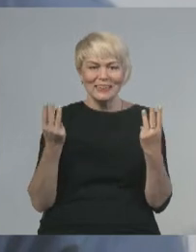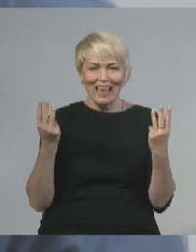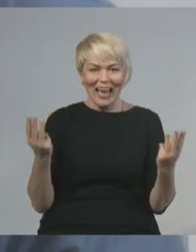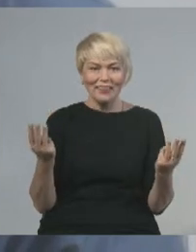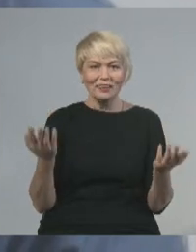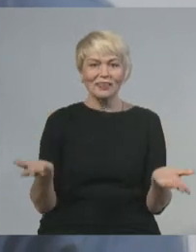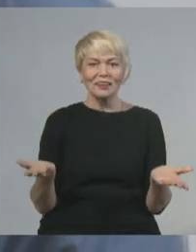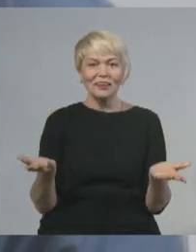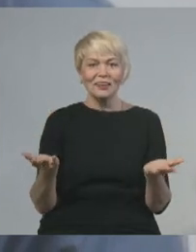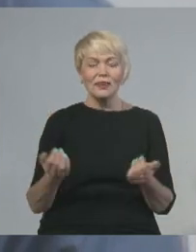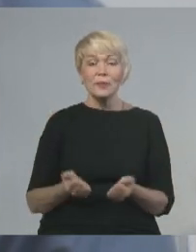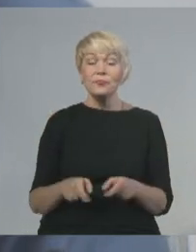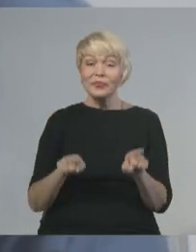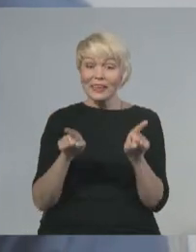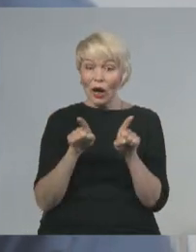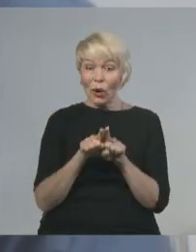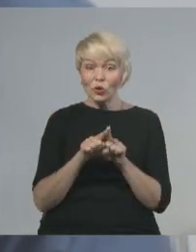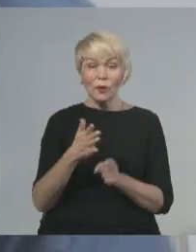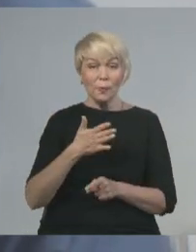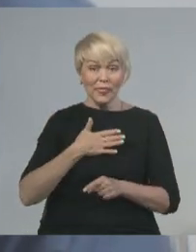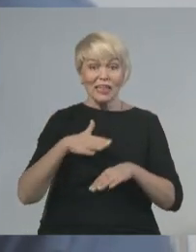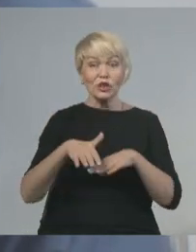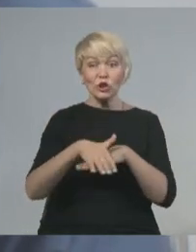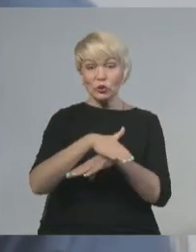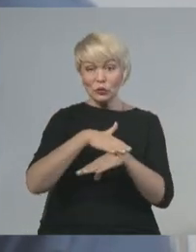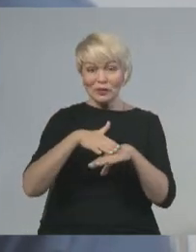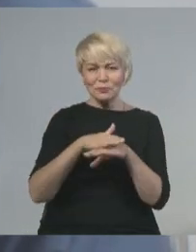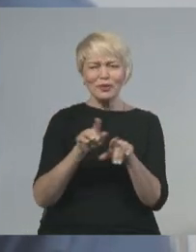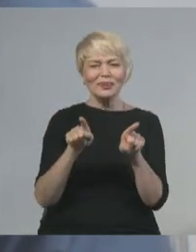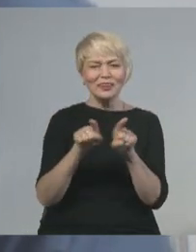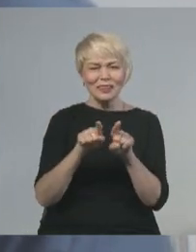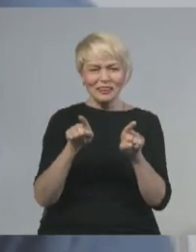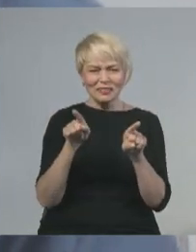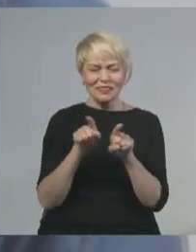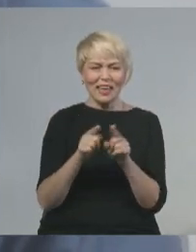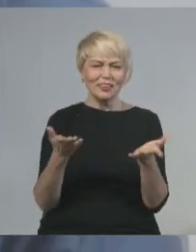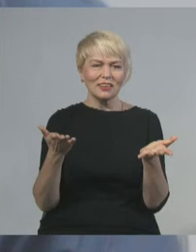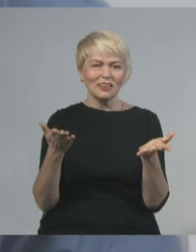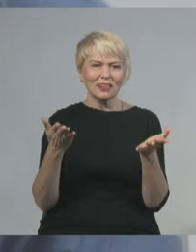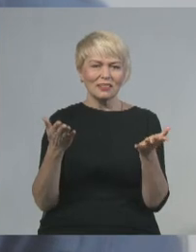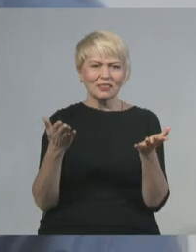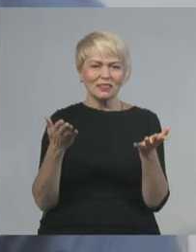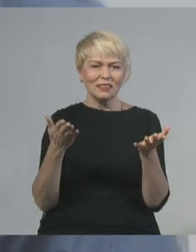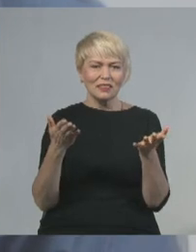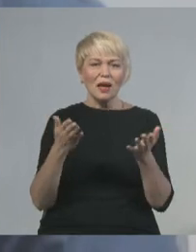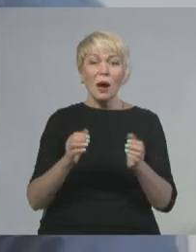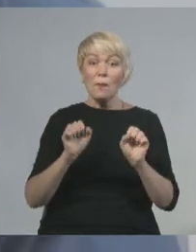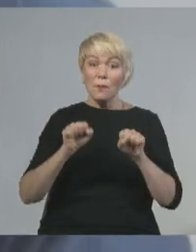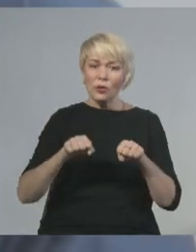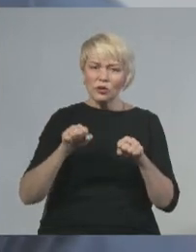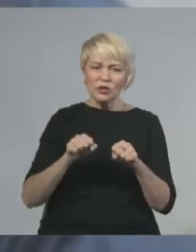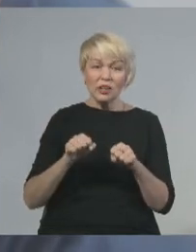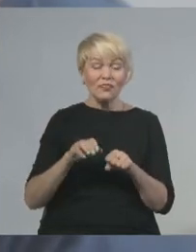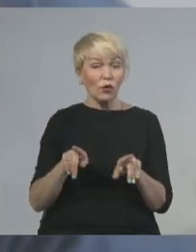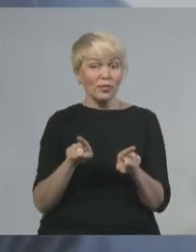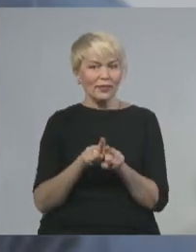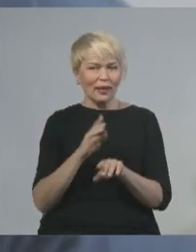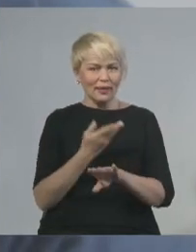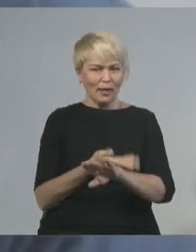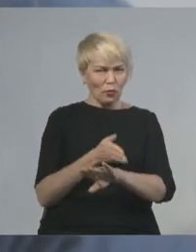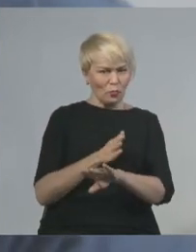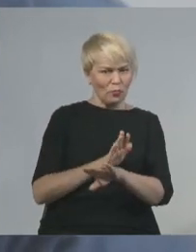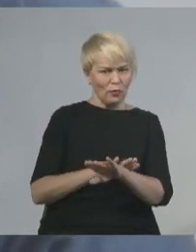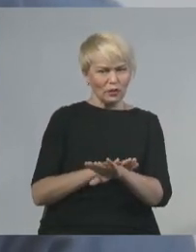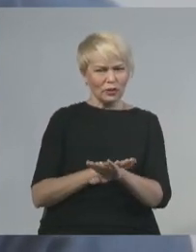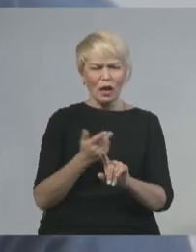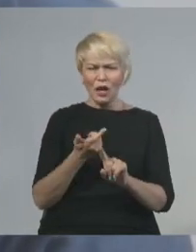polarization of the society is not even close to the level in in poland but it's polarized it will arise as well we as you know we have